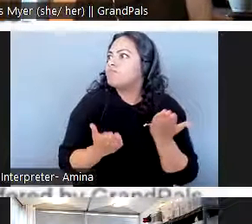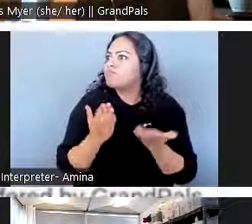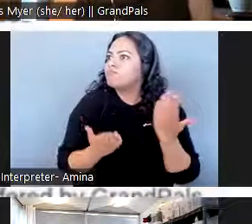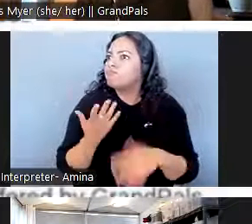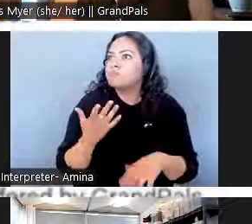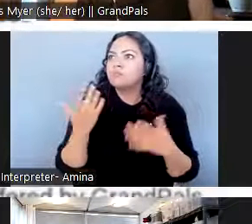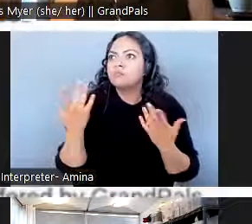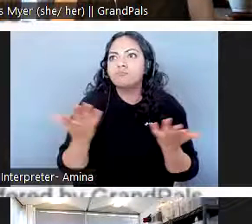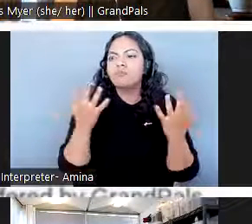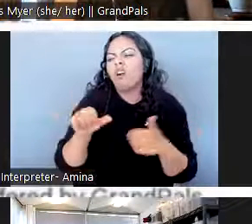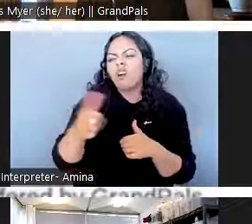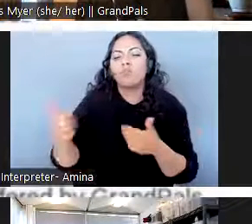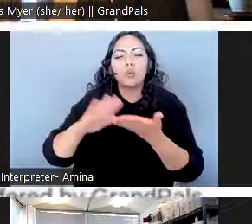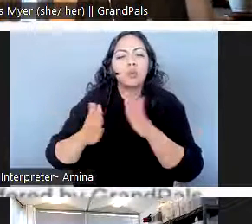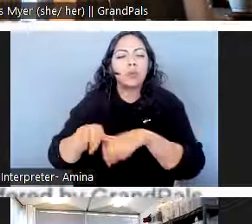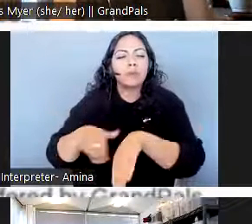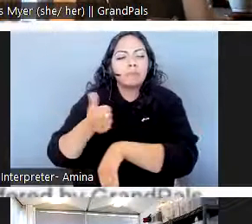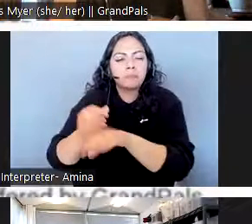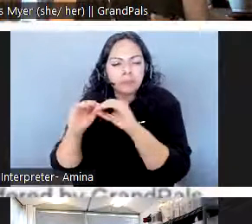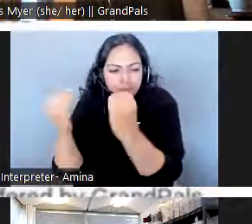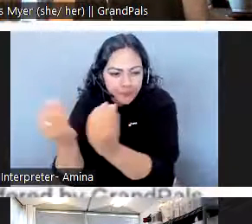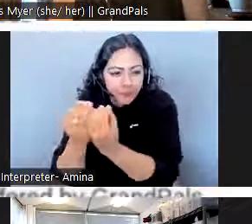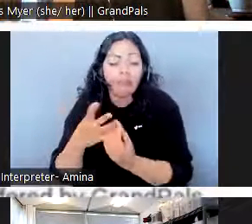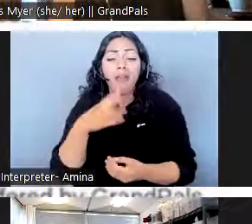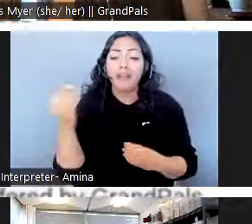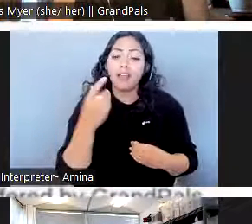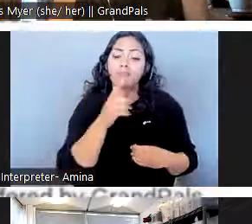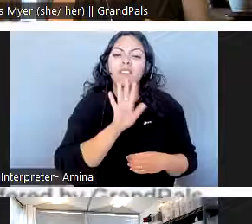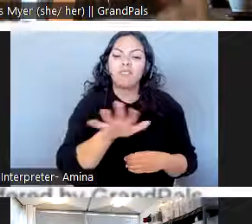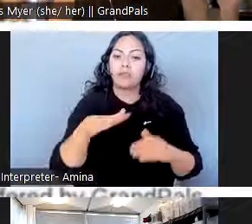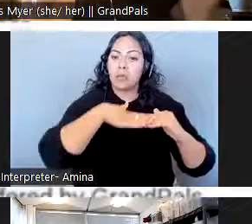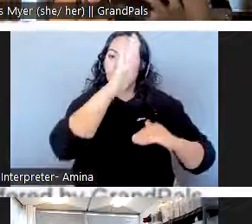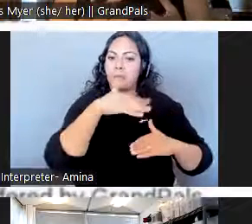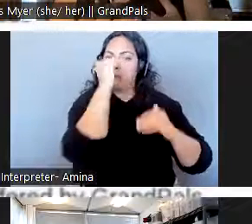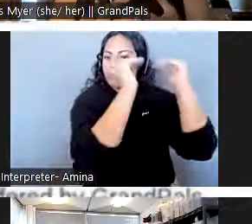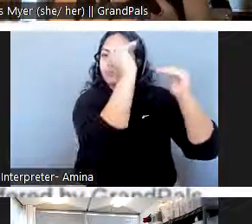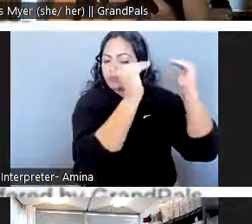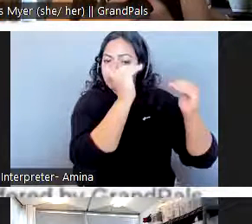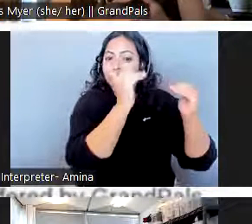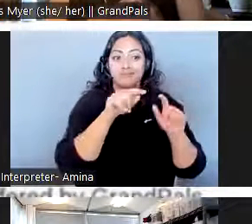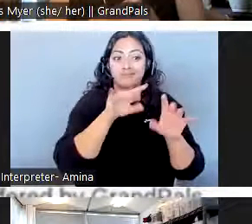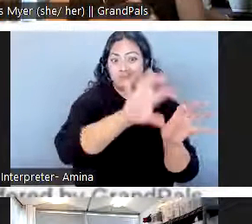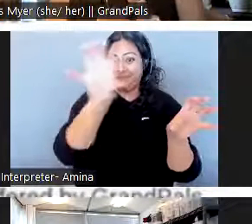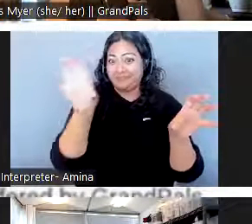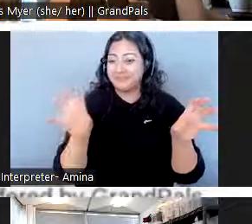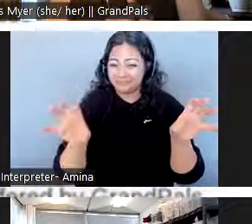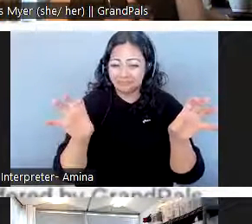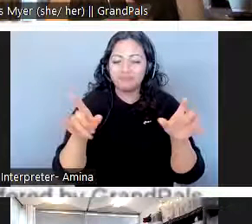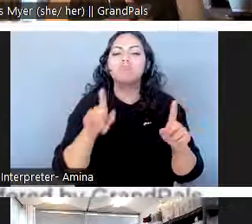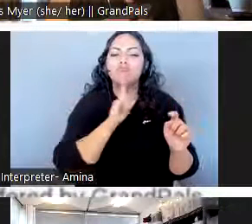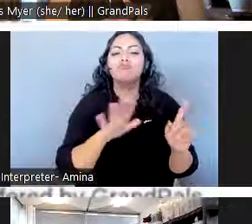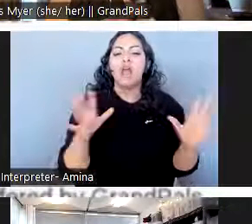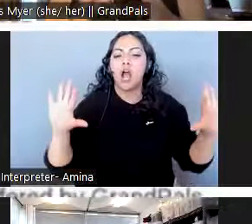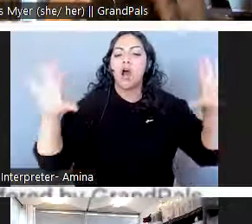another community-based organization, and then adults who are 55 years and older who come together to implement